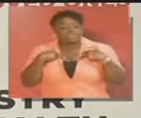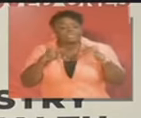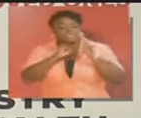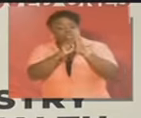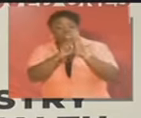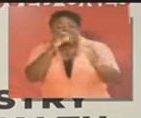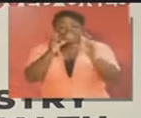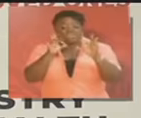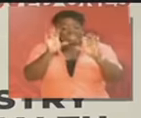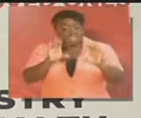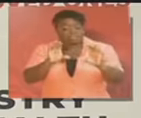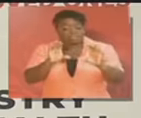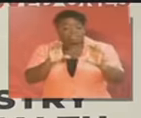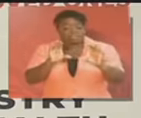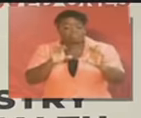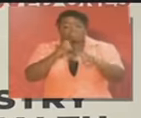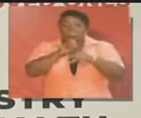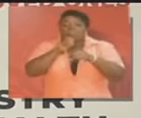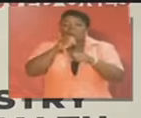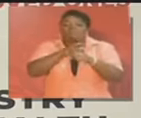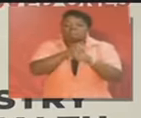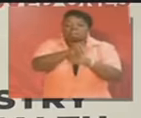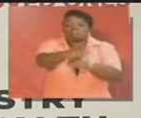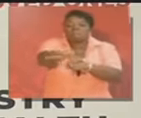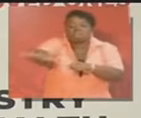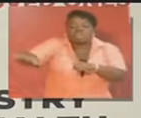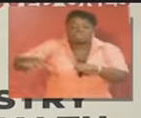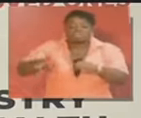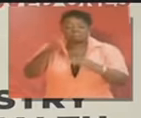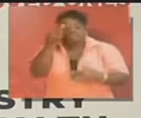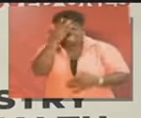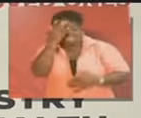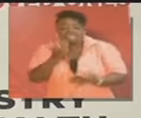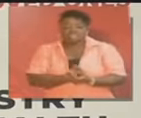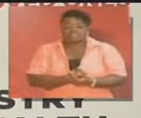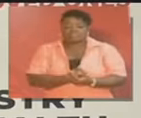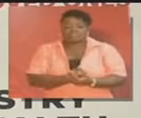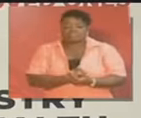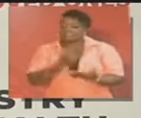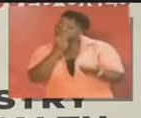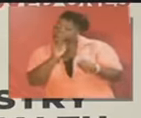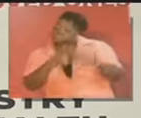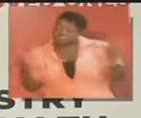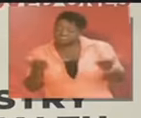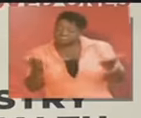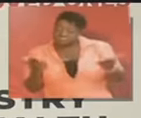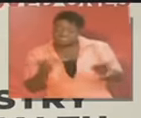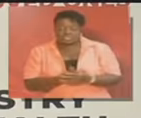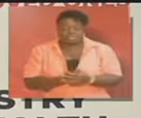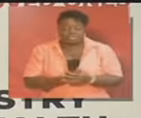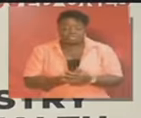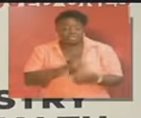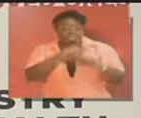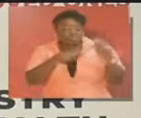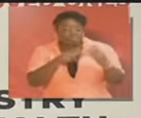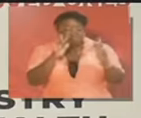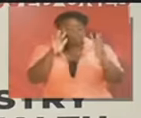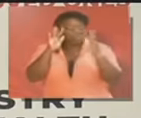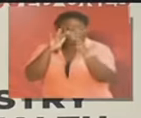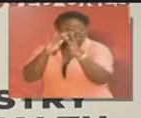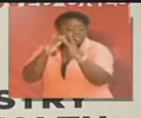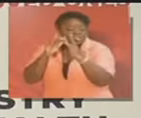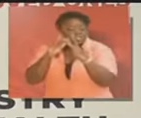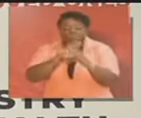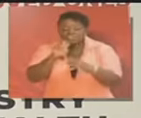could have been infectious. So the queries that have come into the public domain around contact tracing for that